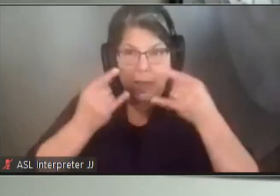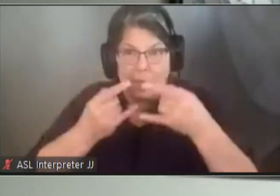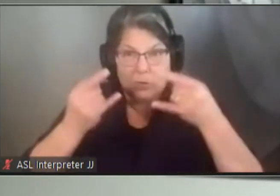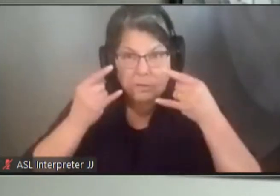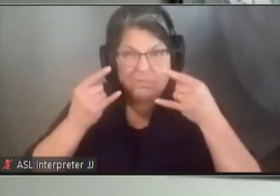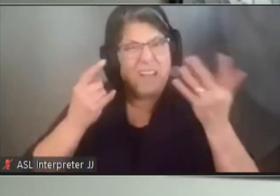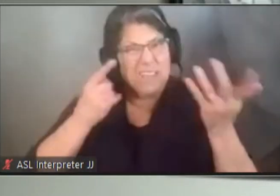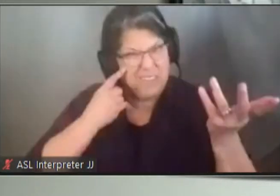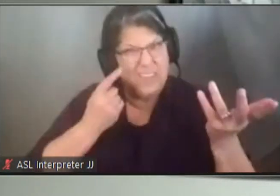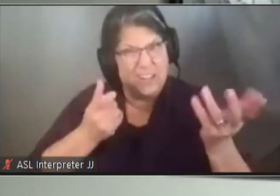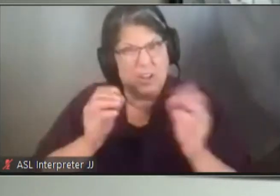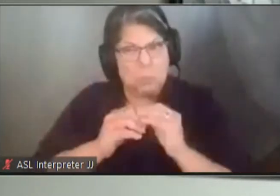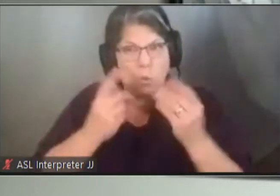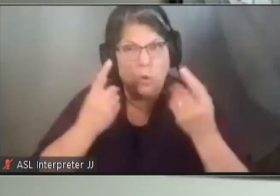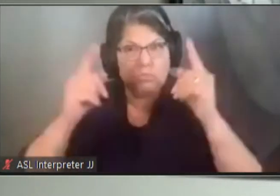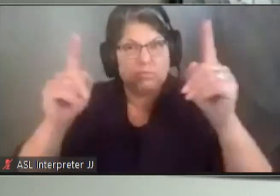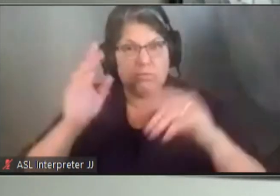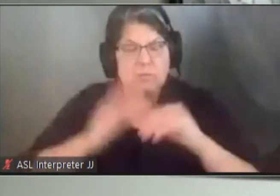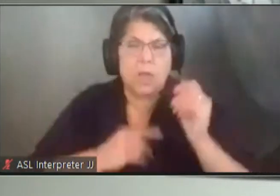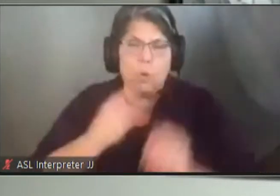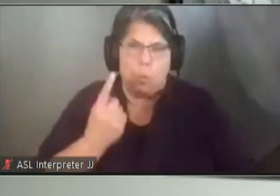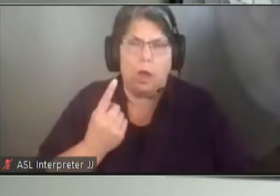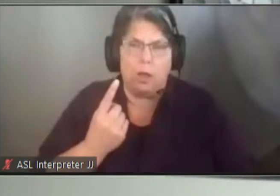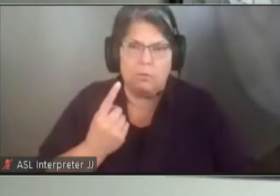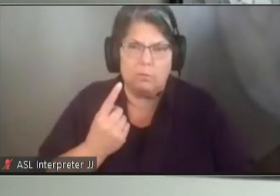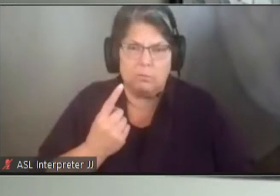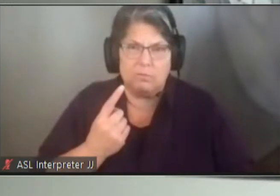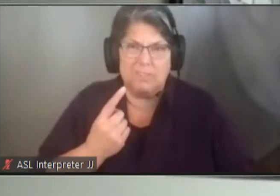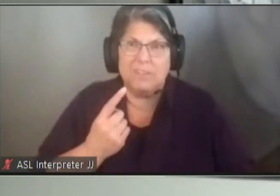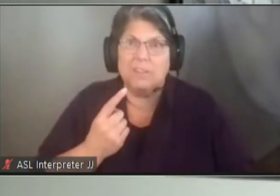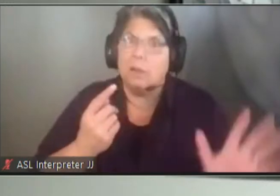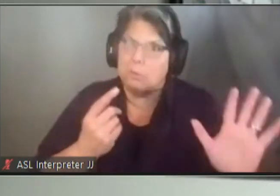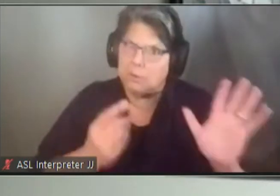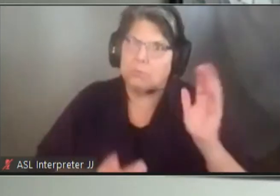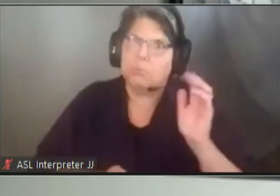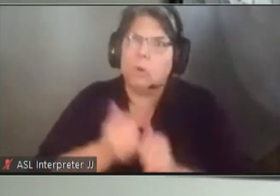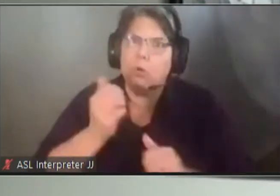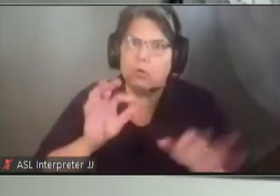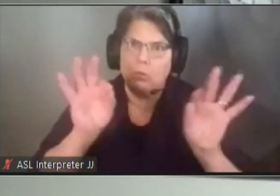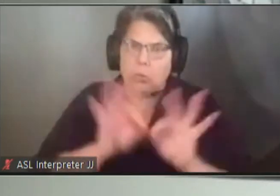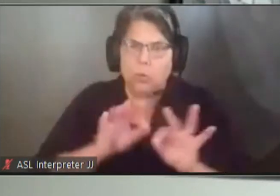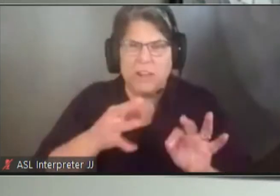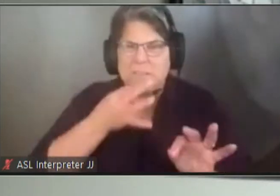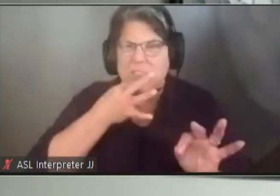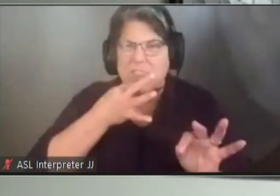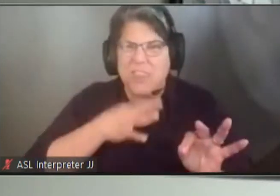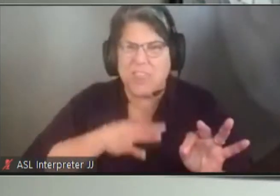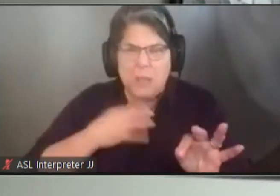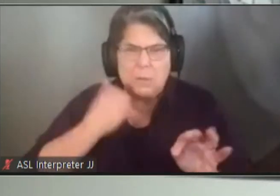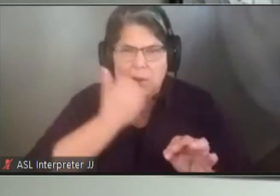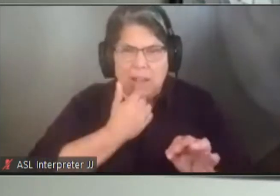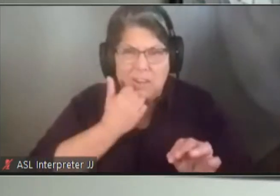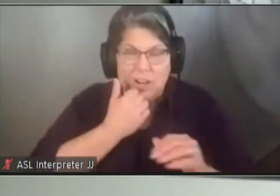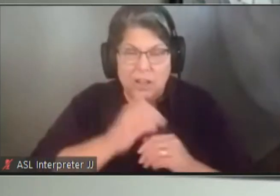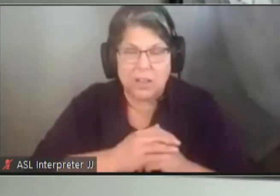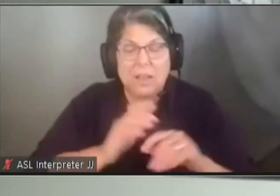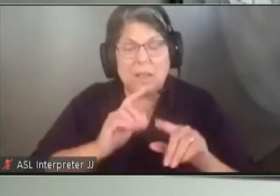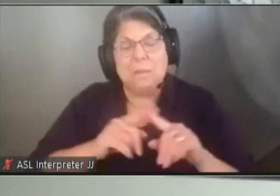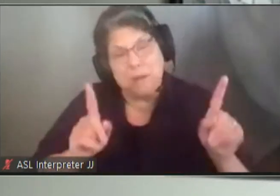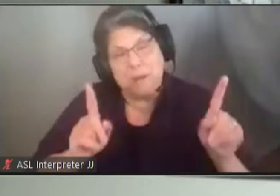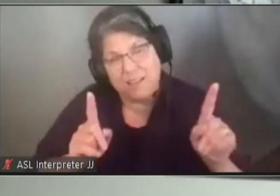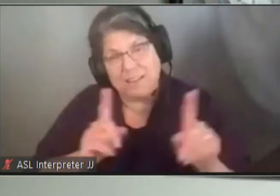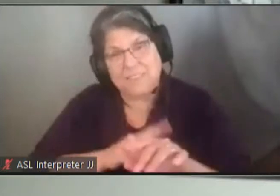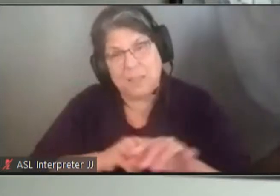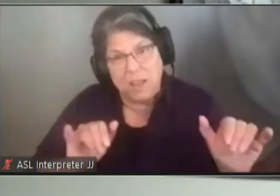more effective than wearing 1 mask, especially if it's a thin material. However, on the other side of the spectrum,